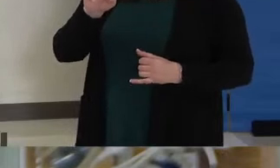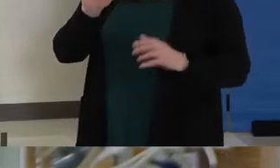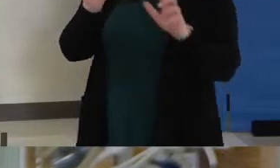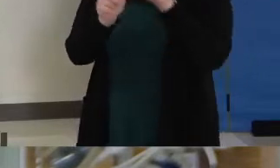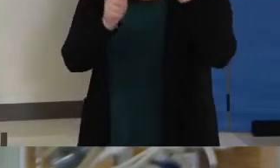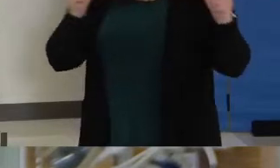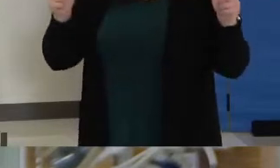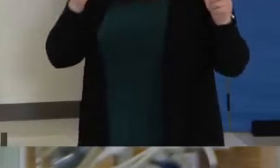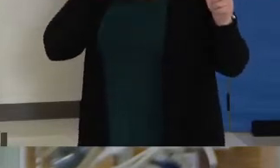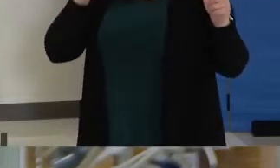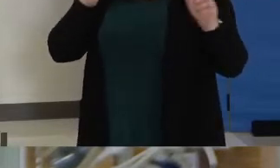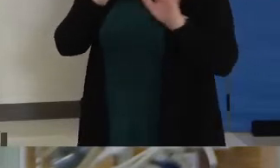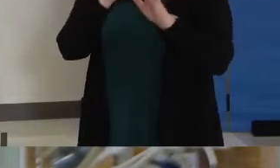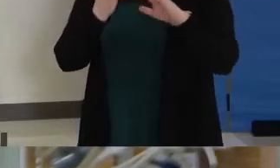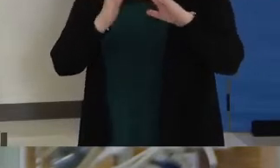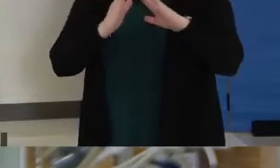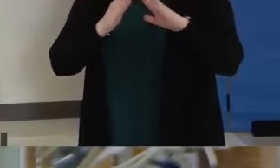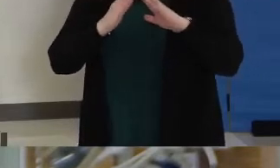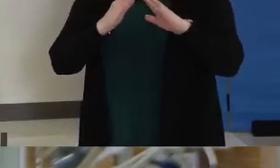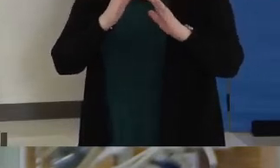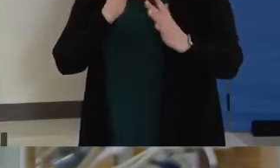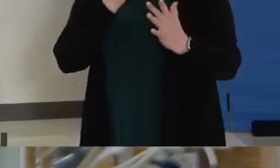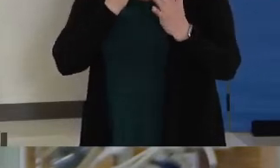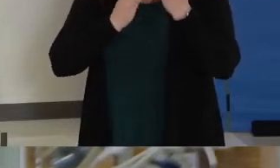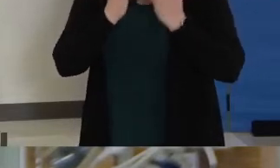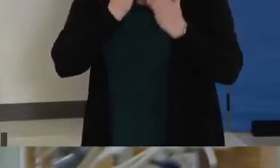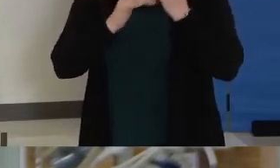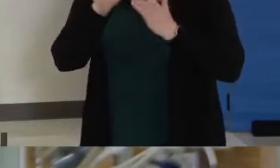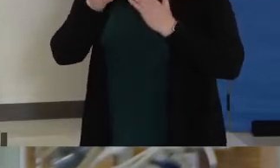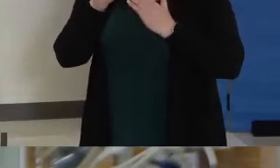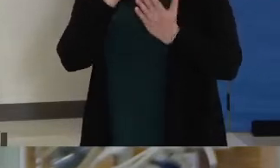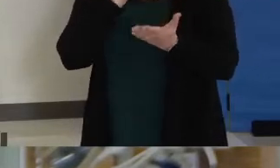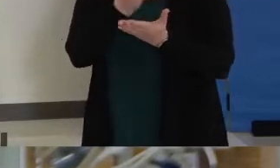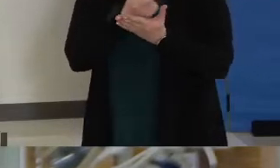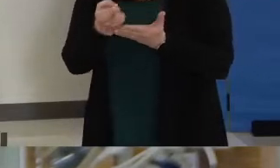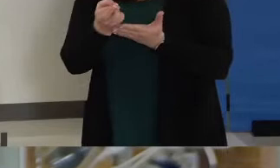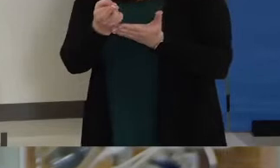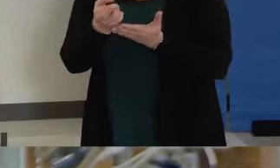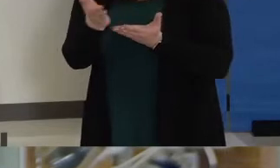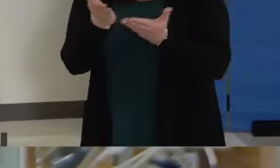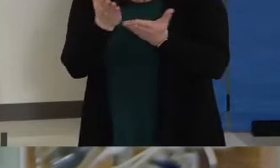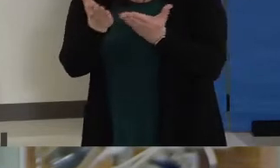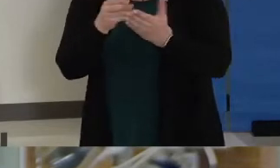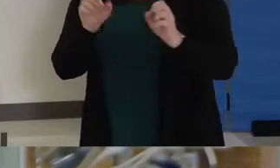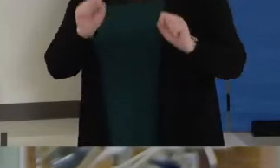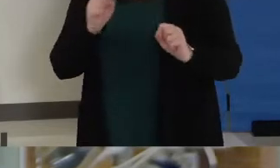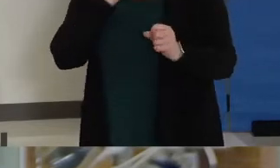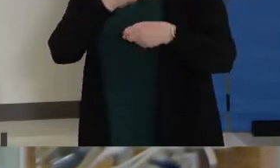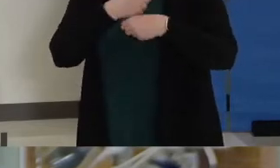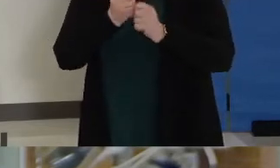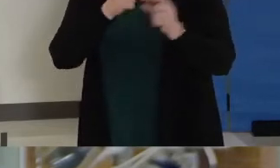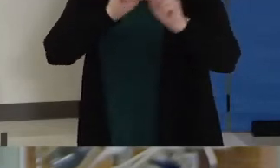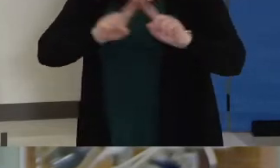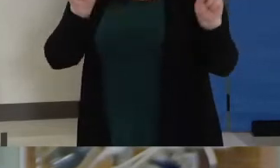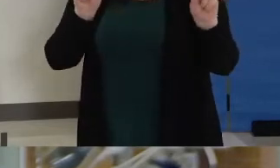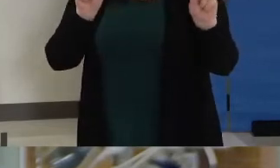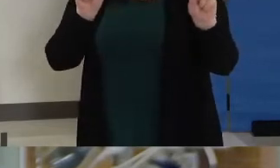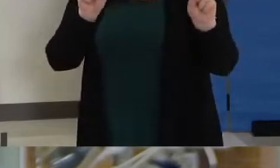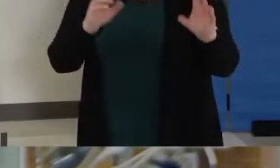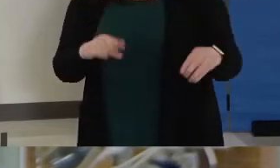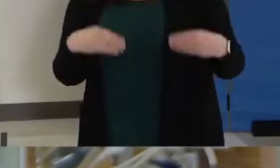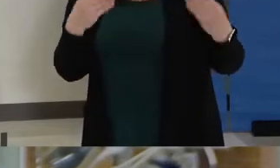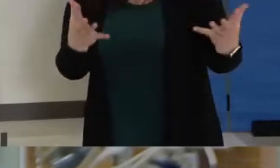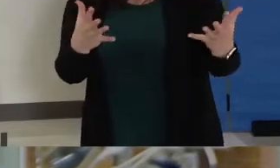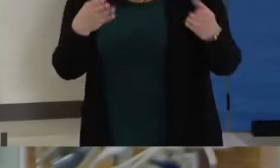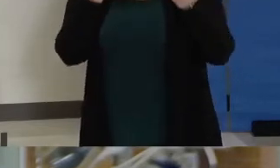California city that desperately needs these resources to be able to make the difference that the public in all